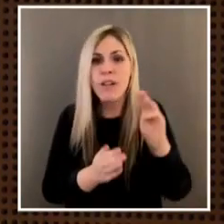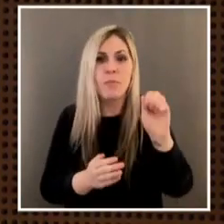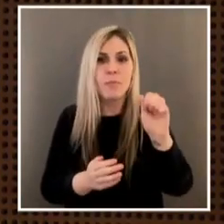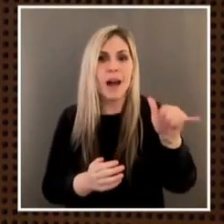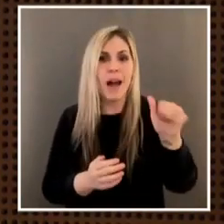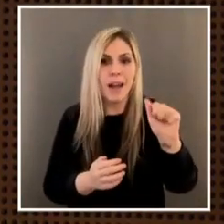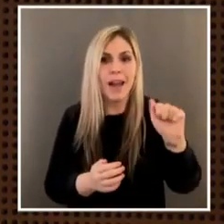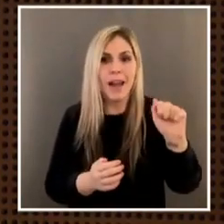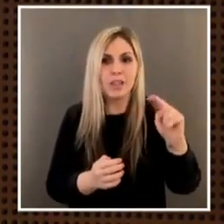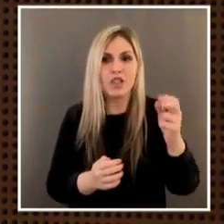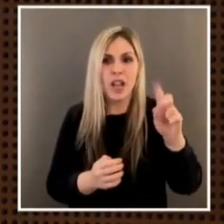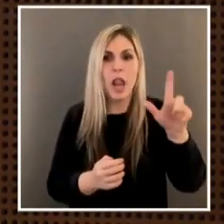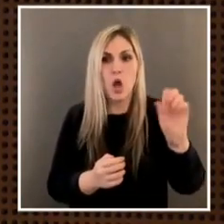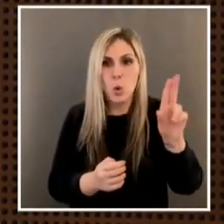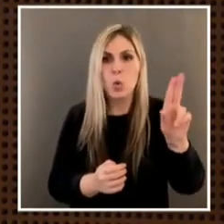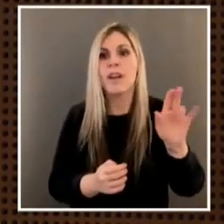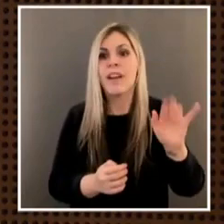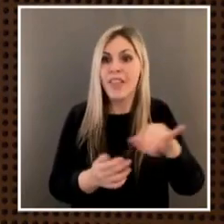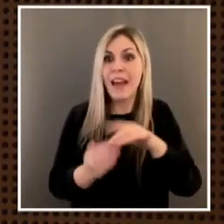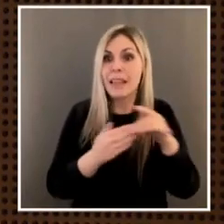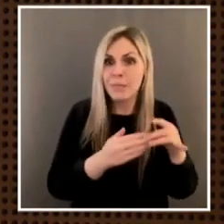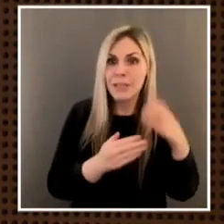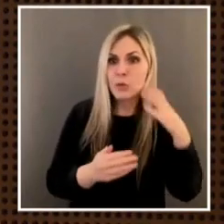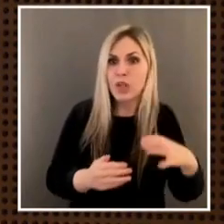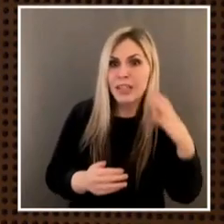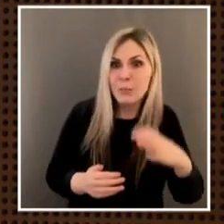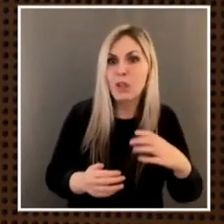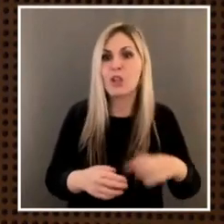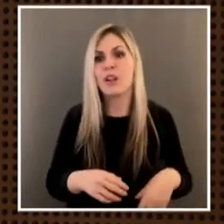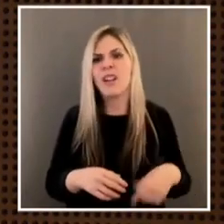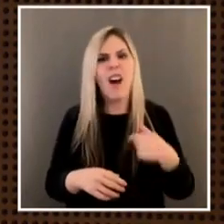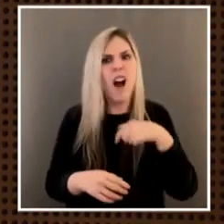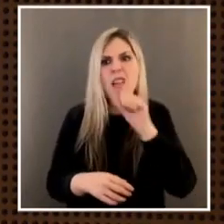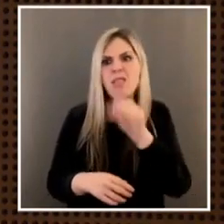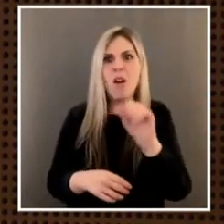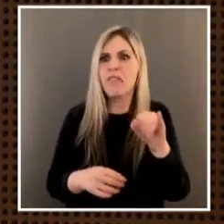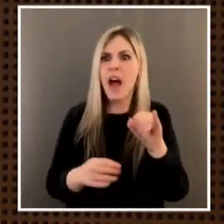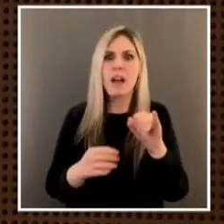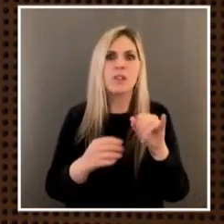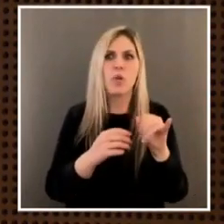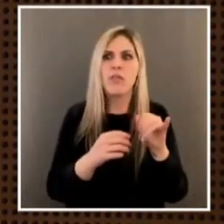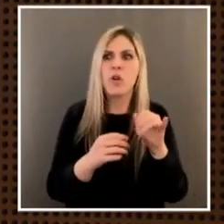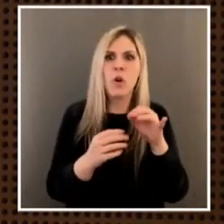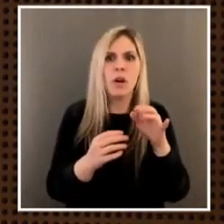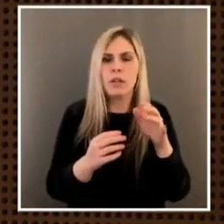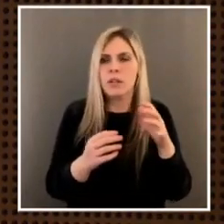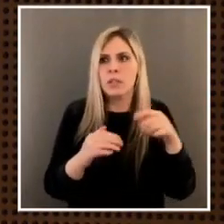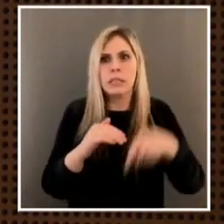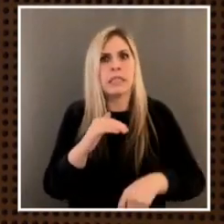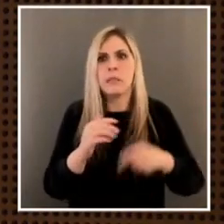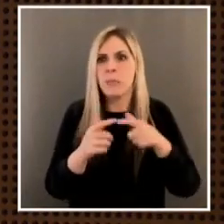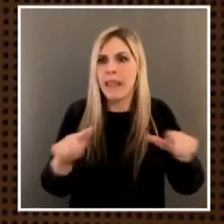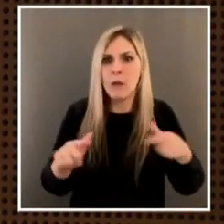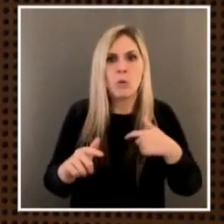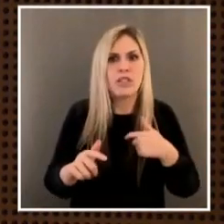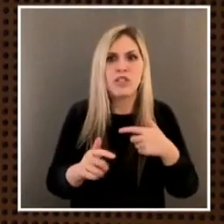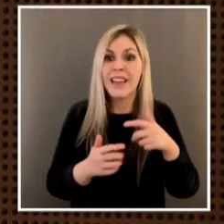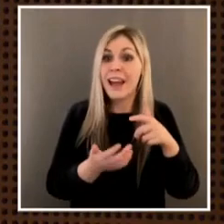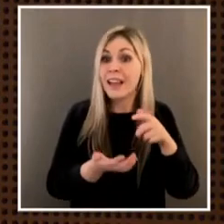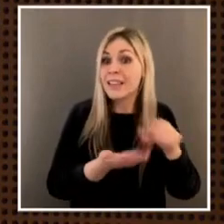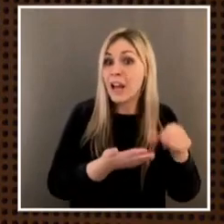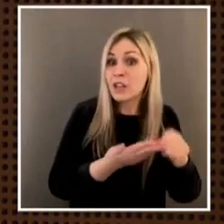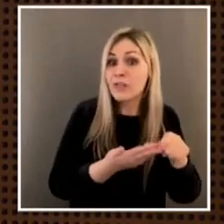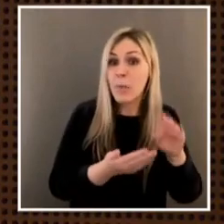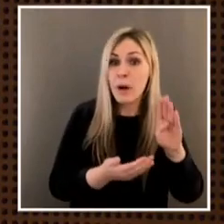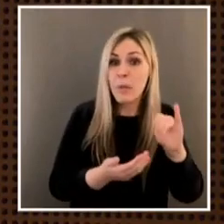Poe. I loved the loftiness of the language. I had also read Letters from a Birmingham Jail, the autobiography